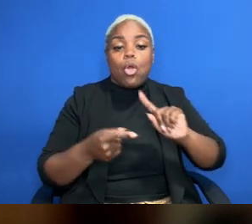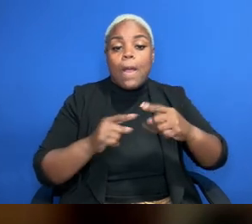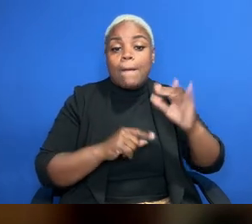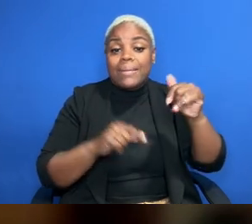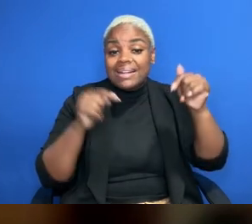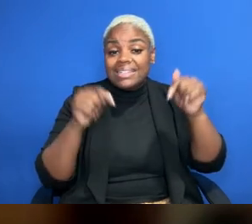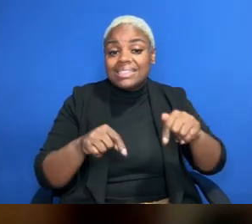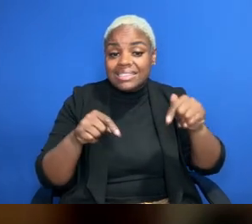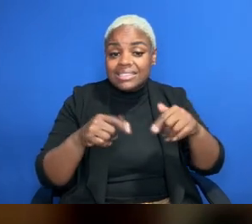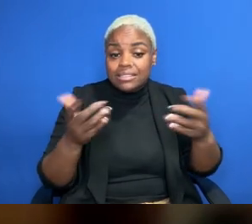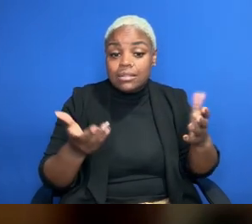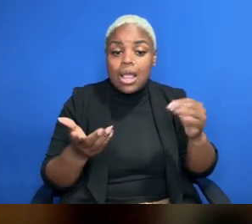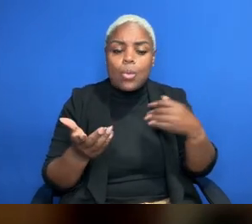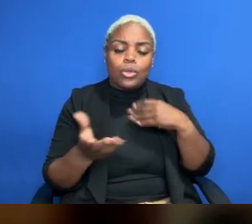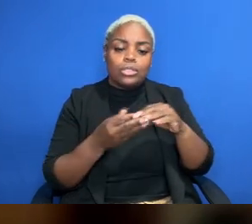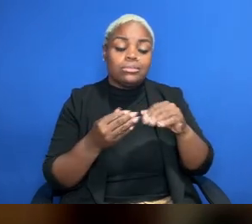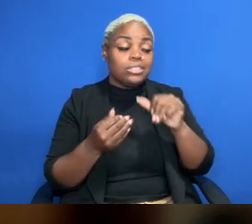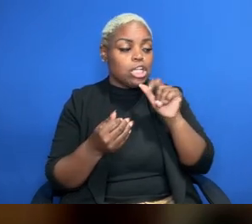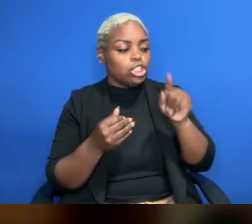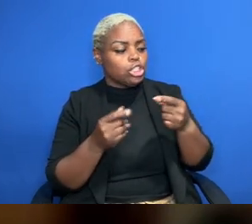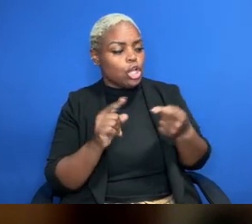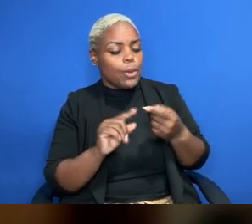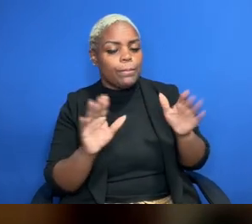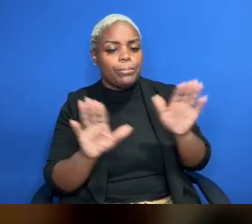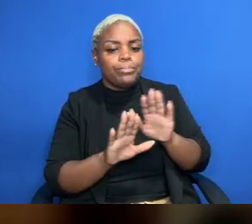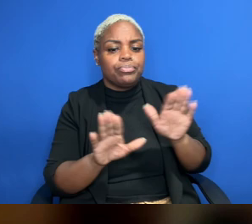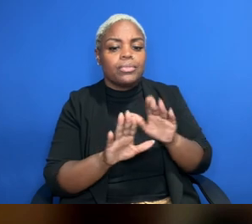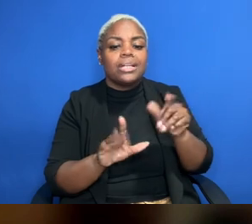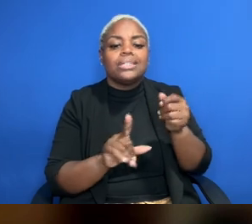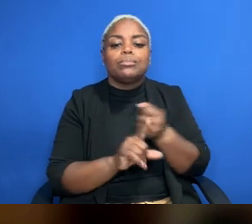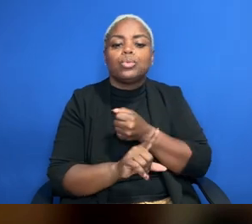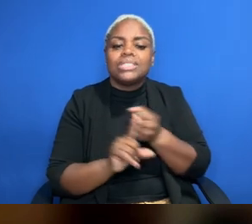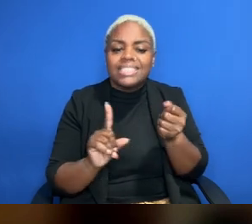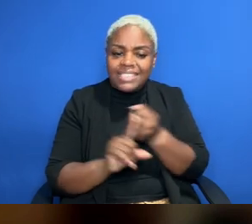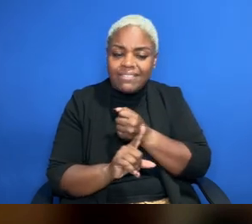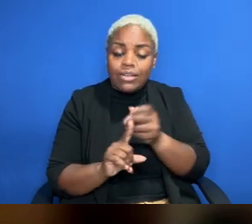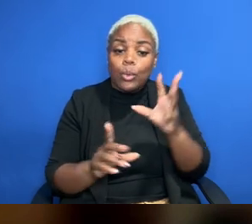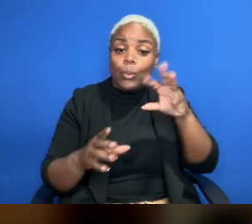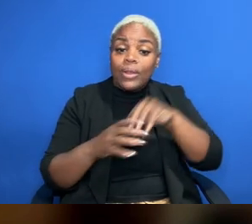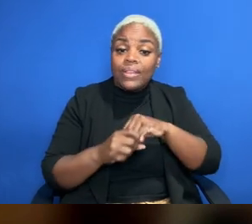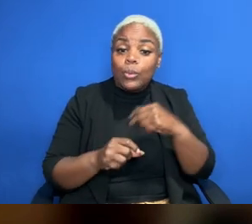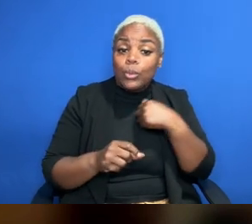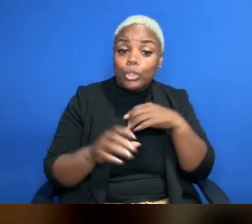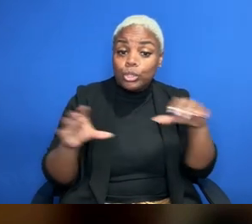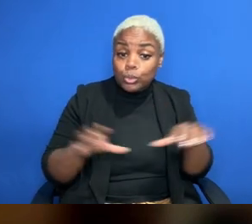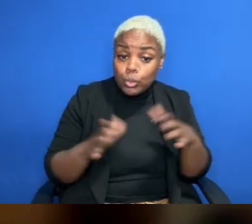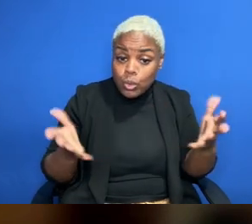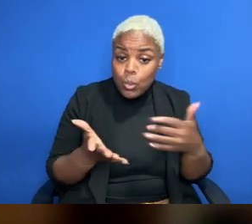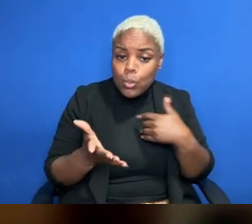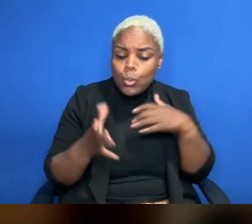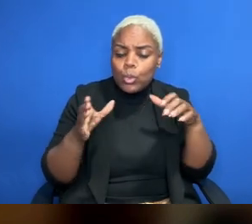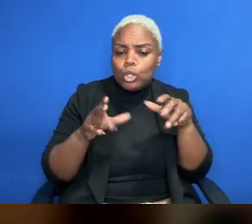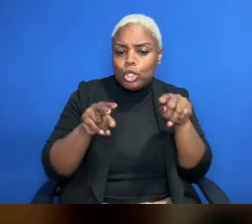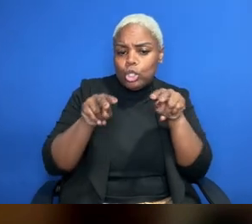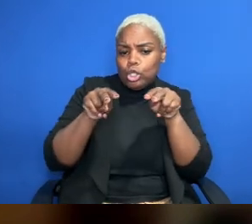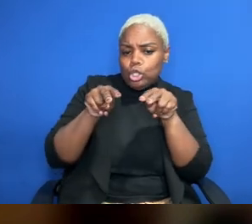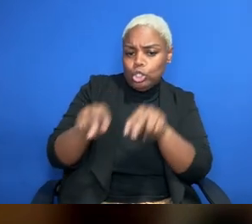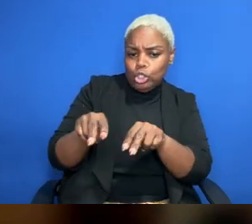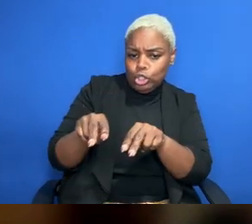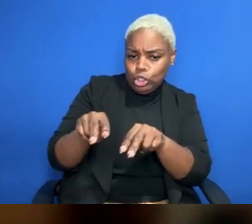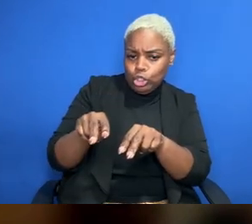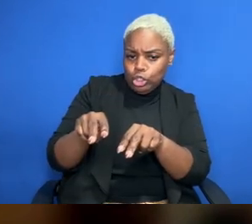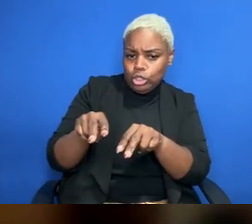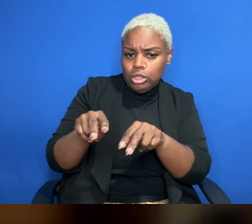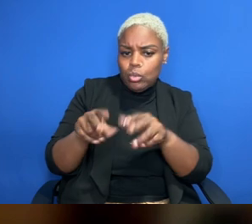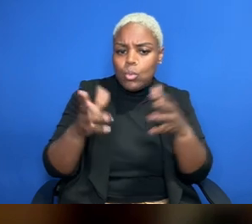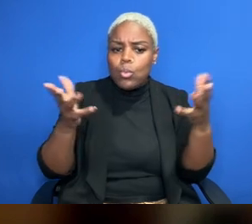the people that are harmed by this. And I want to say it's not just harm, it's abusive. And within what we're doing in that,